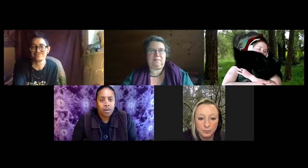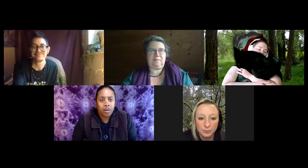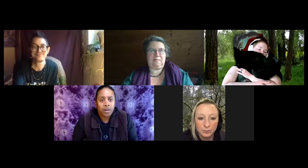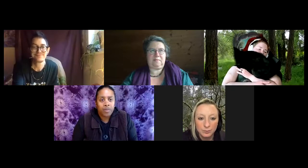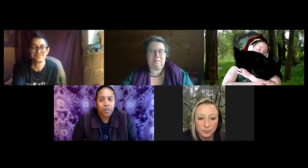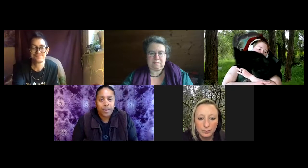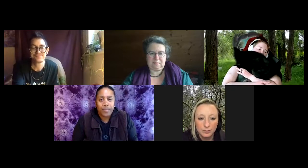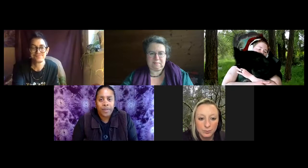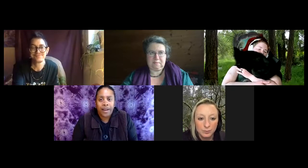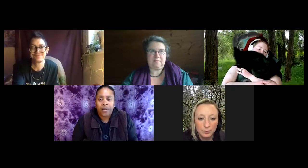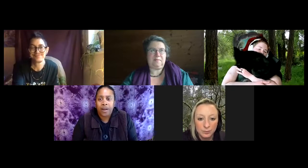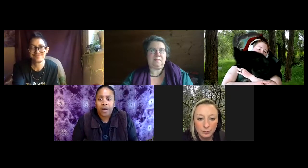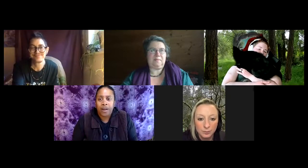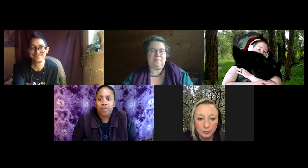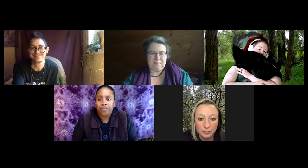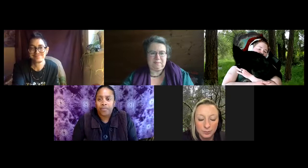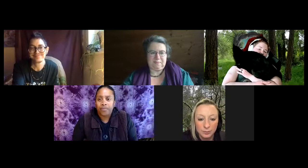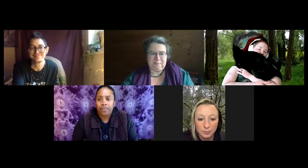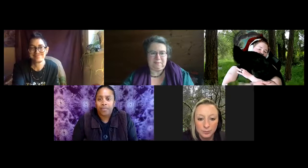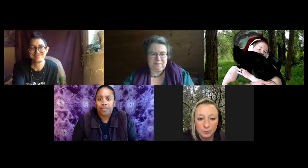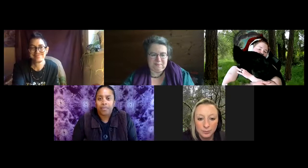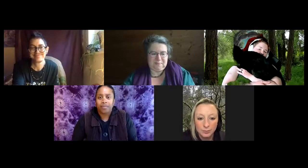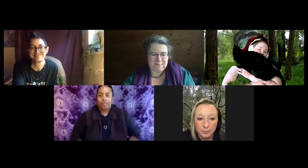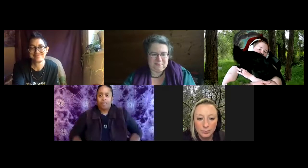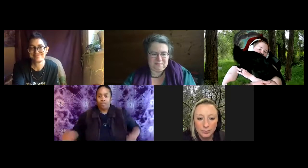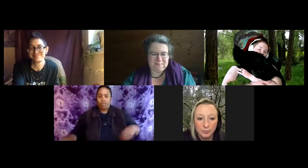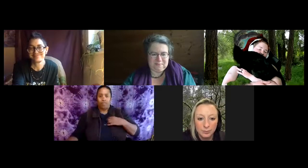And so just wanted to put that out there.